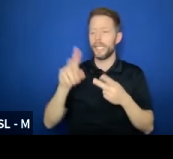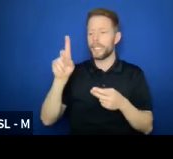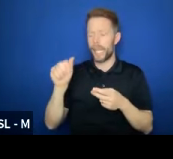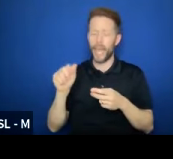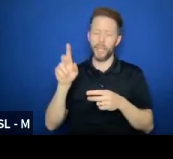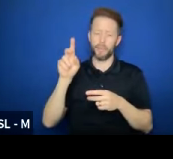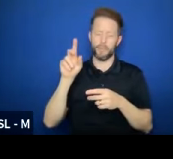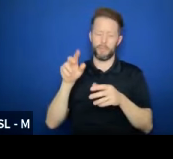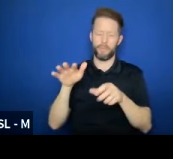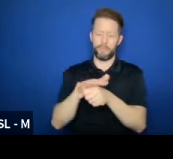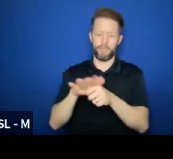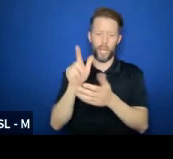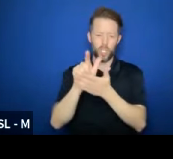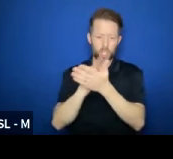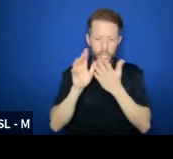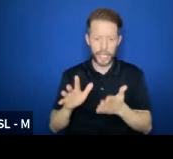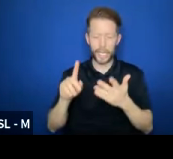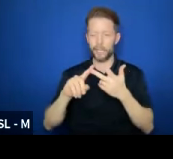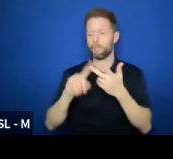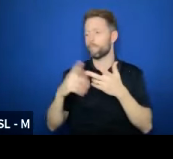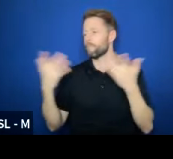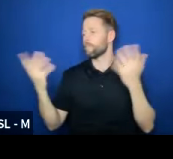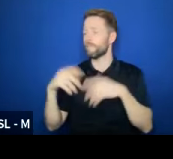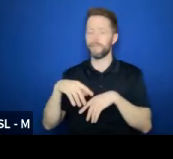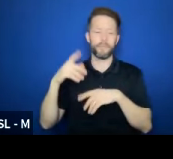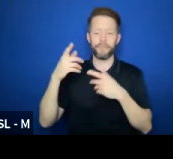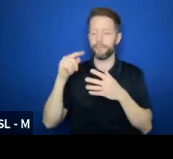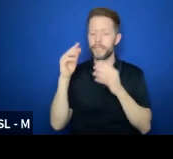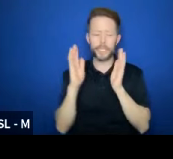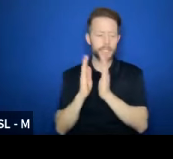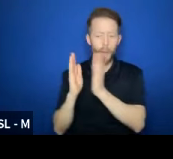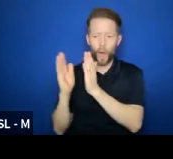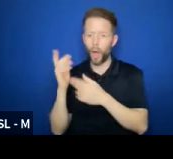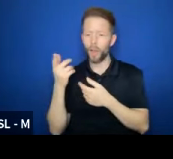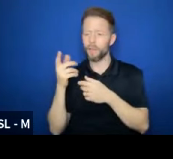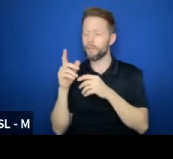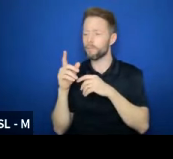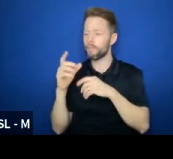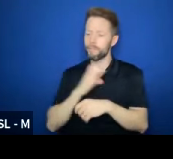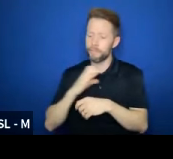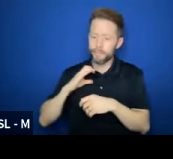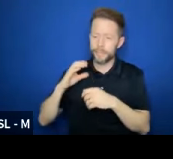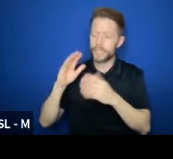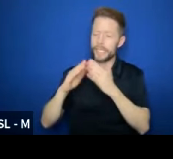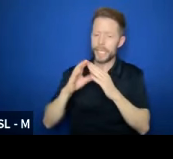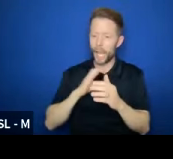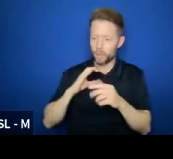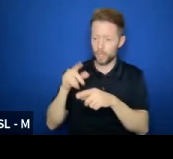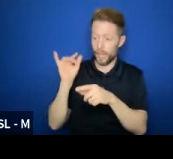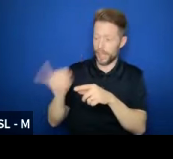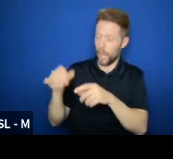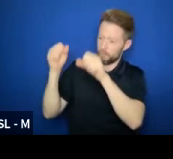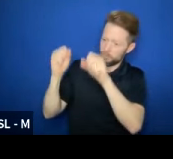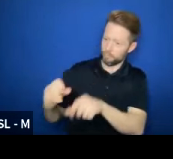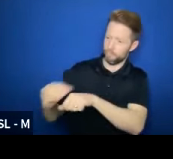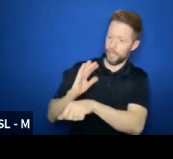that it is those kind of very, very small local races that often have more influence over our everyday lives. And so how do we engage these